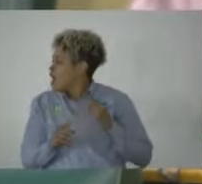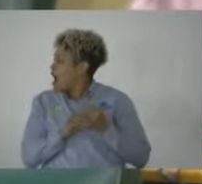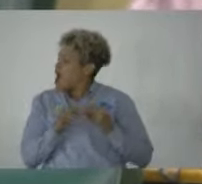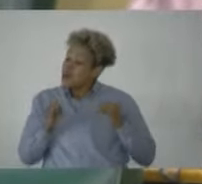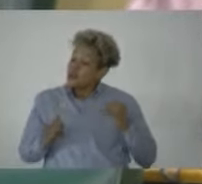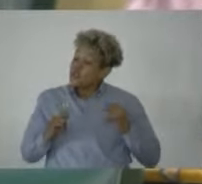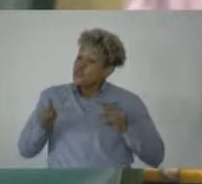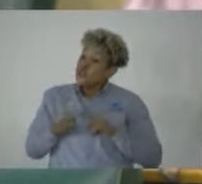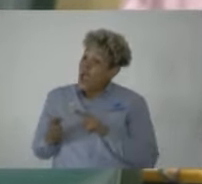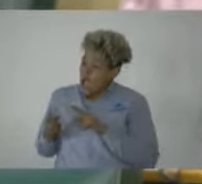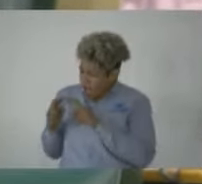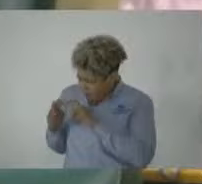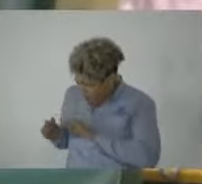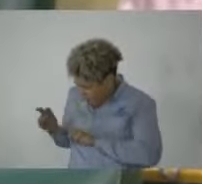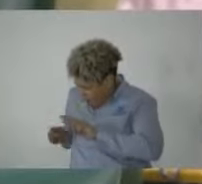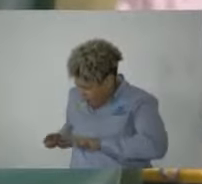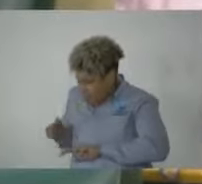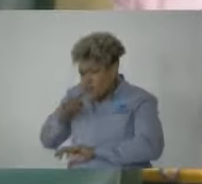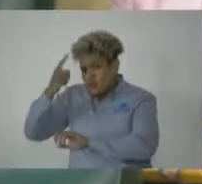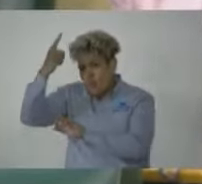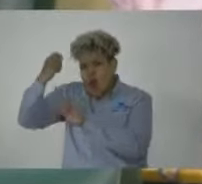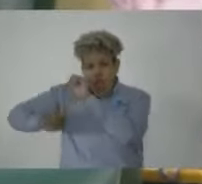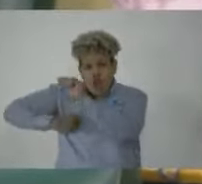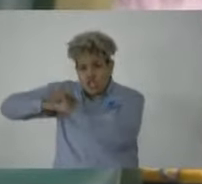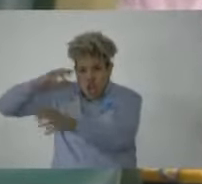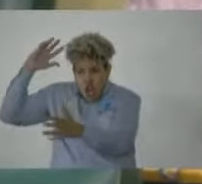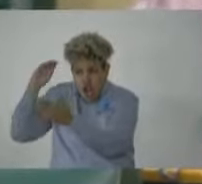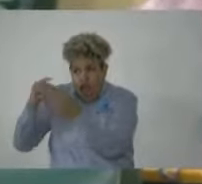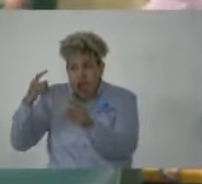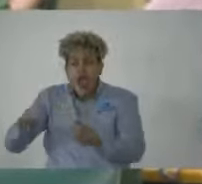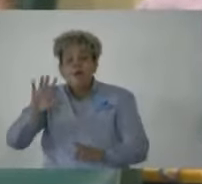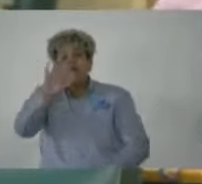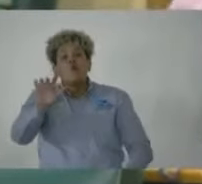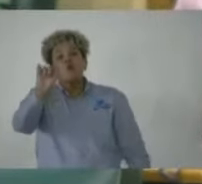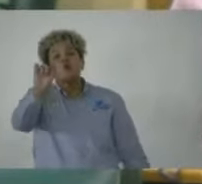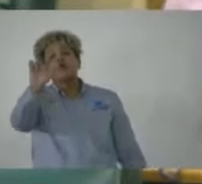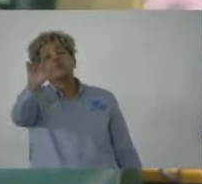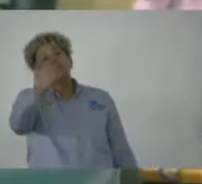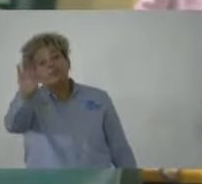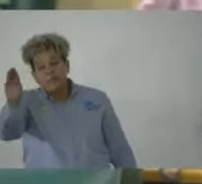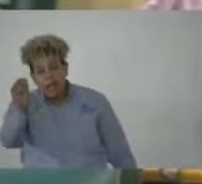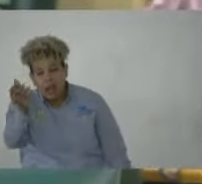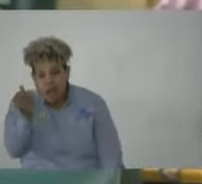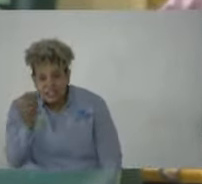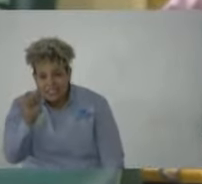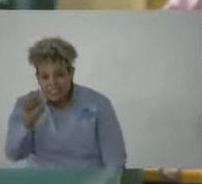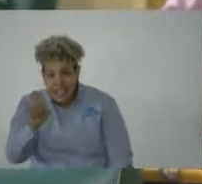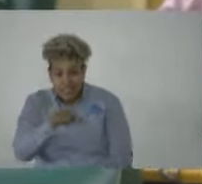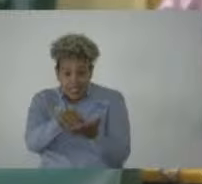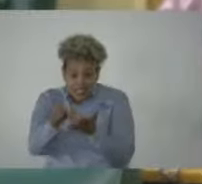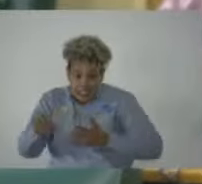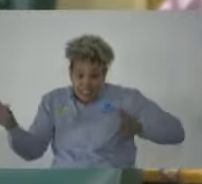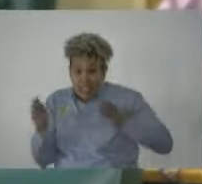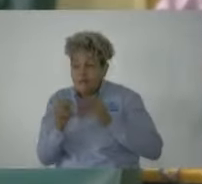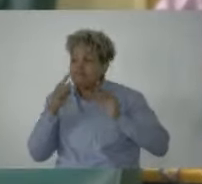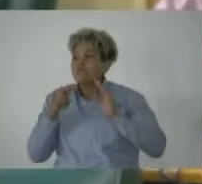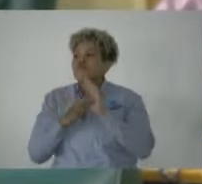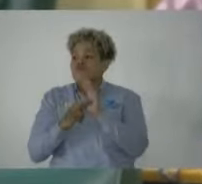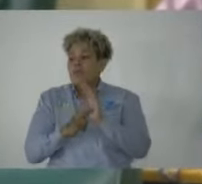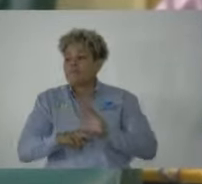when annualized on a 12-month basis, was a $23 billion tax package